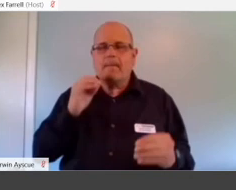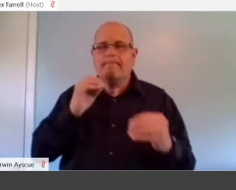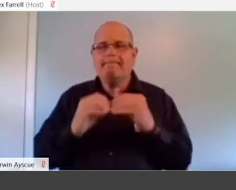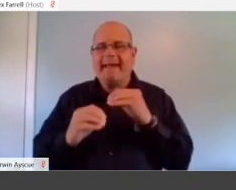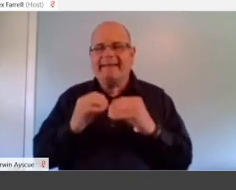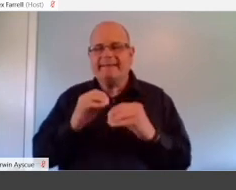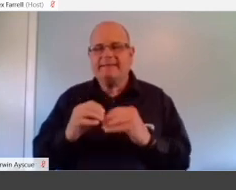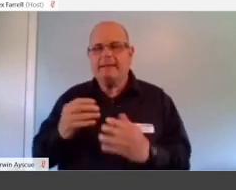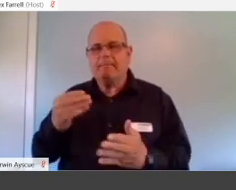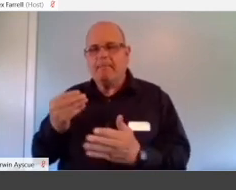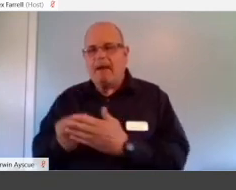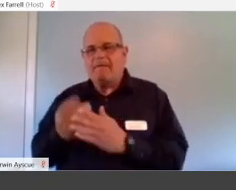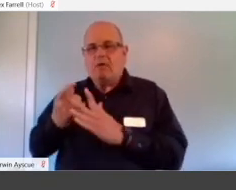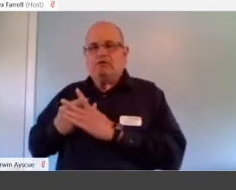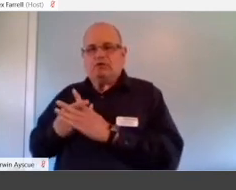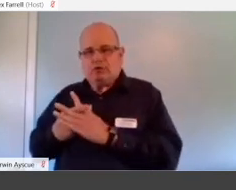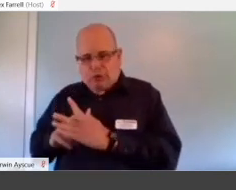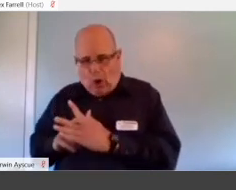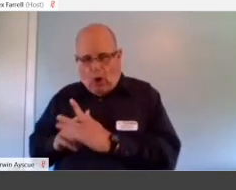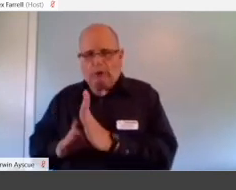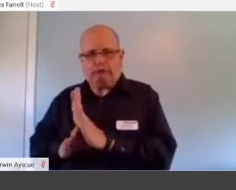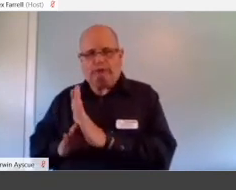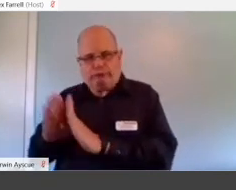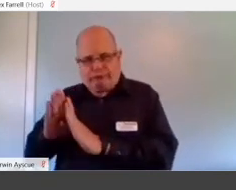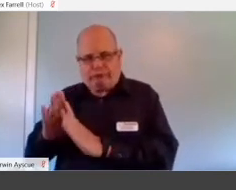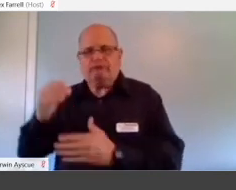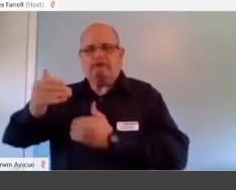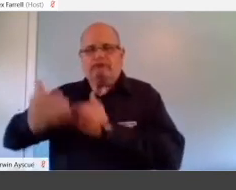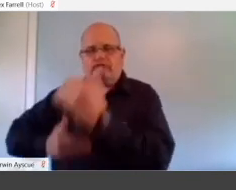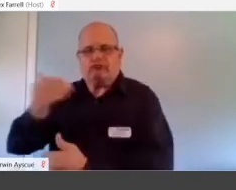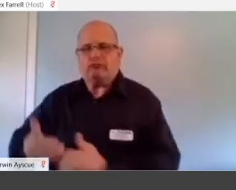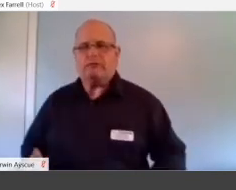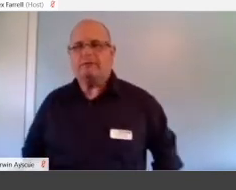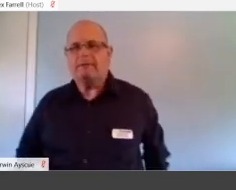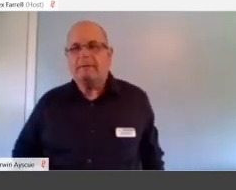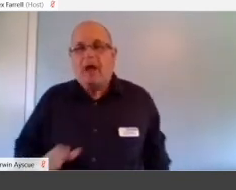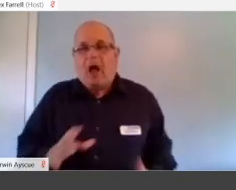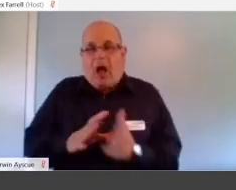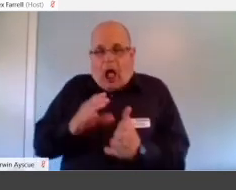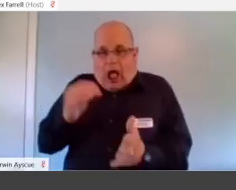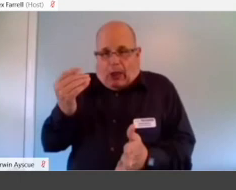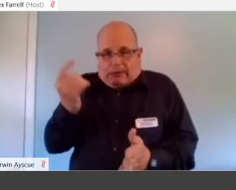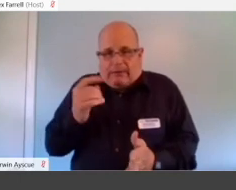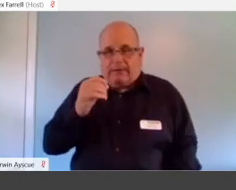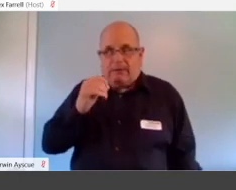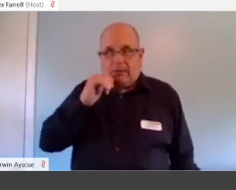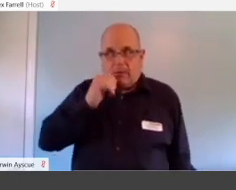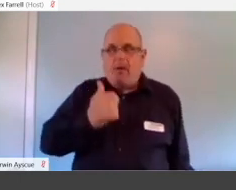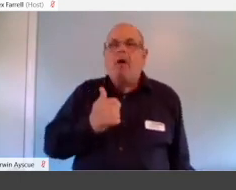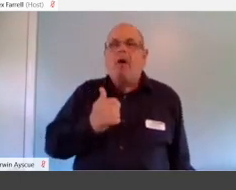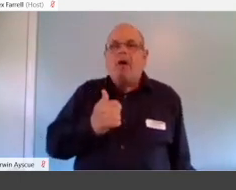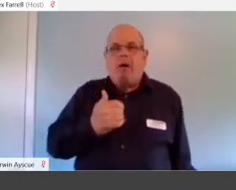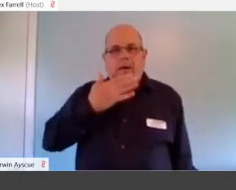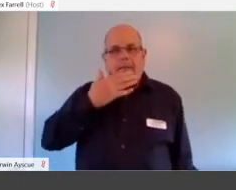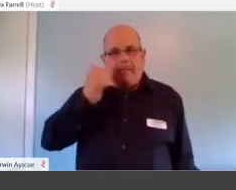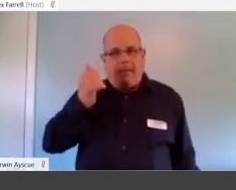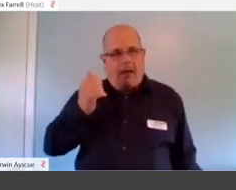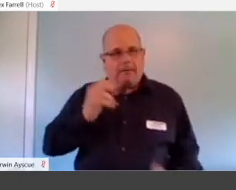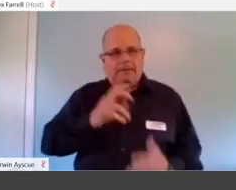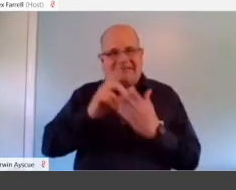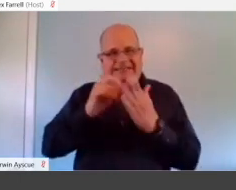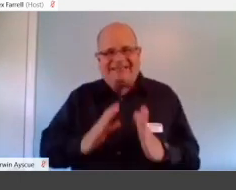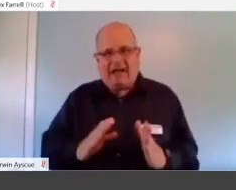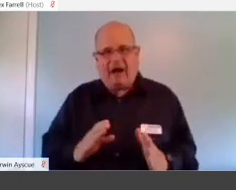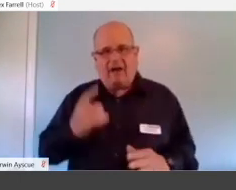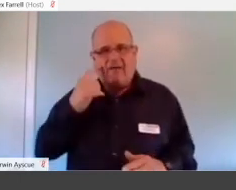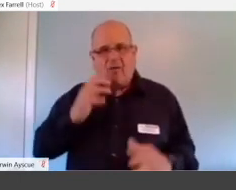money is in launch. And to Leslie's point about like, I might learn something tomorrow that makes me a better designer for everyone,